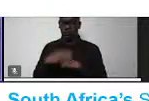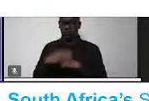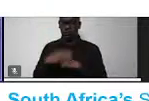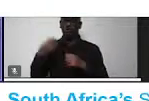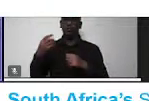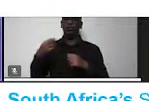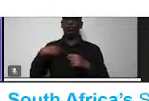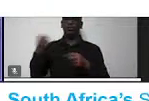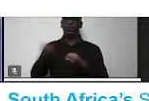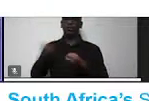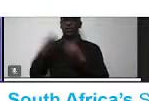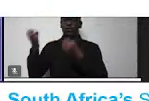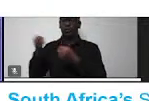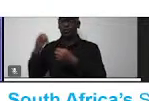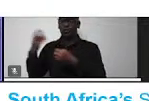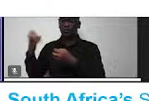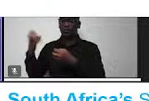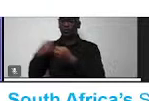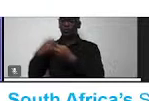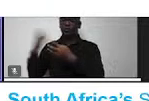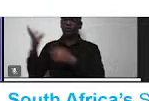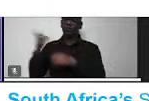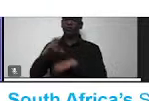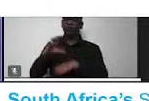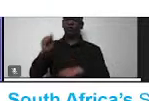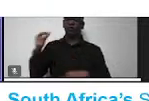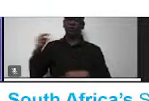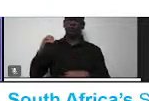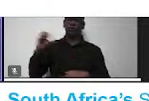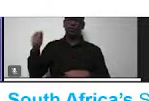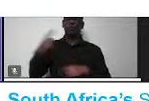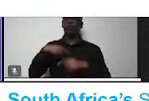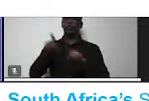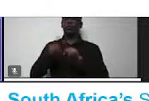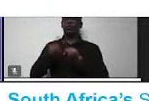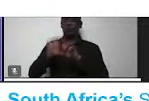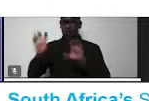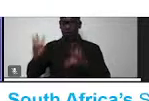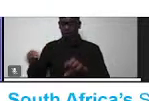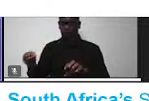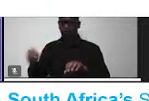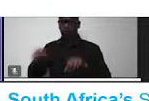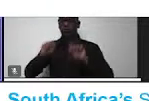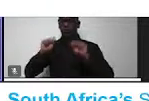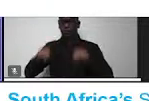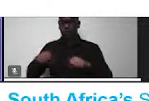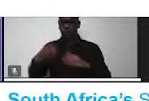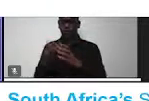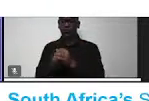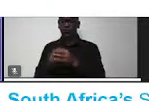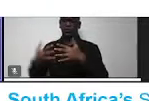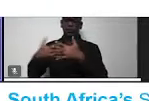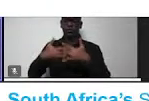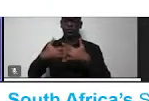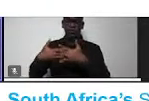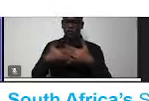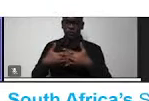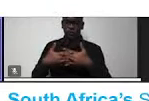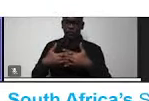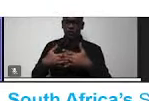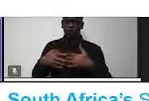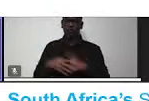but our main competitors all have free trade agreements with America. So Chile, Colombia, Peru,